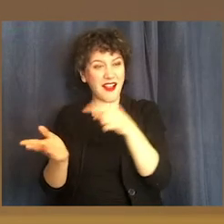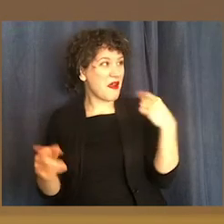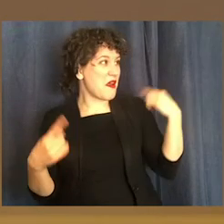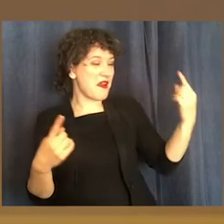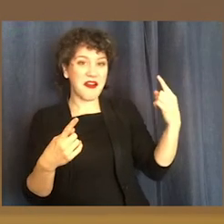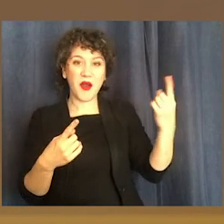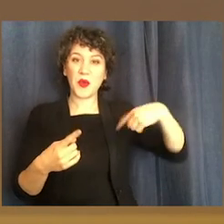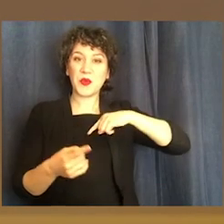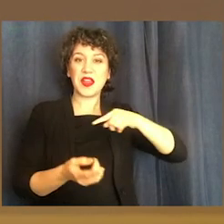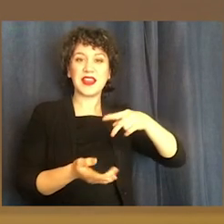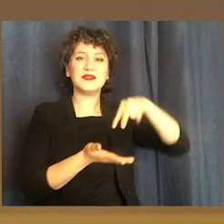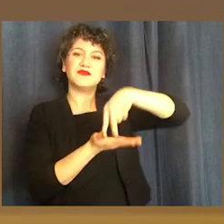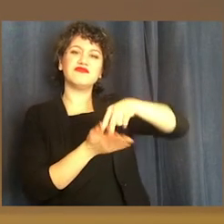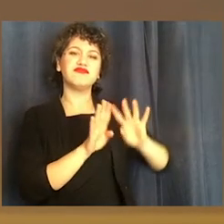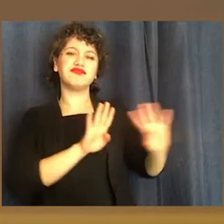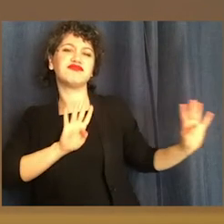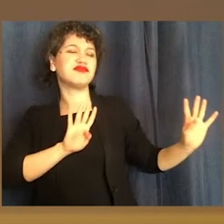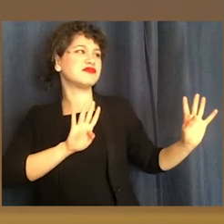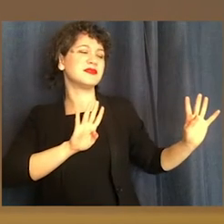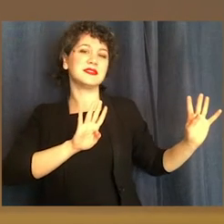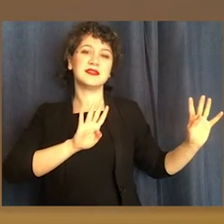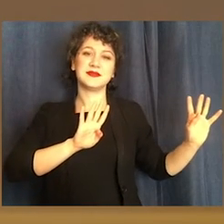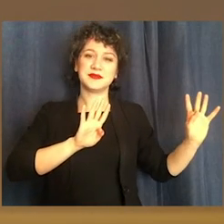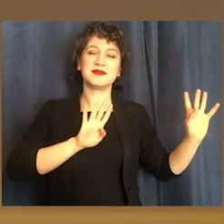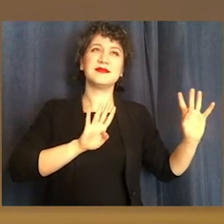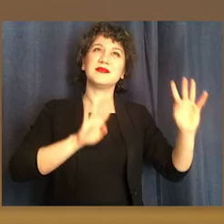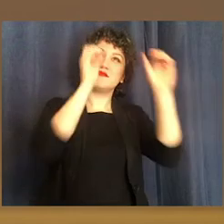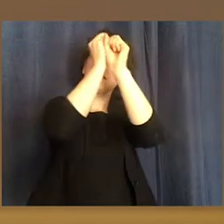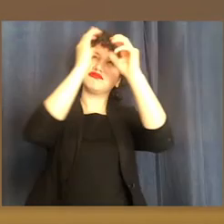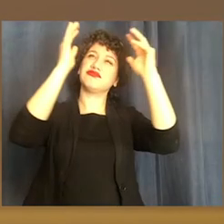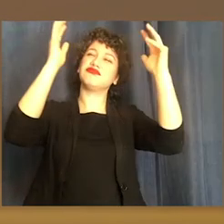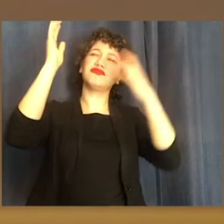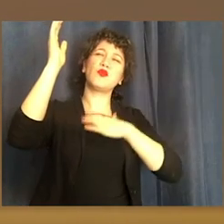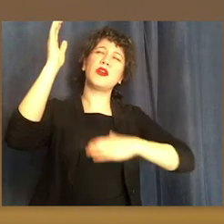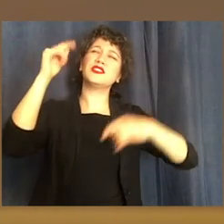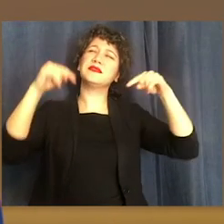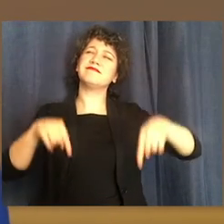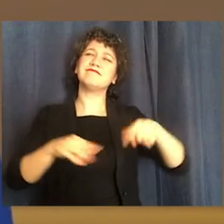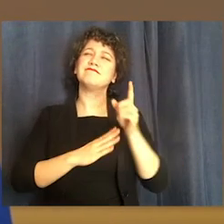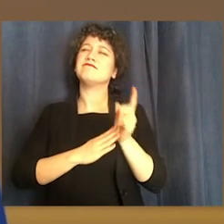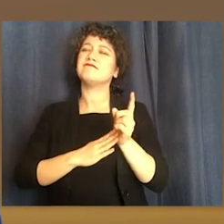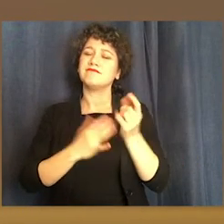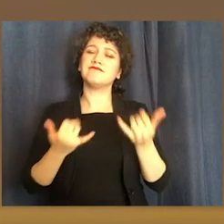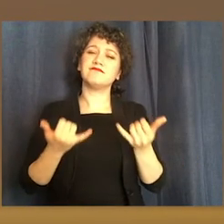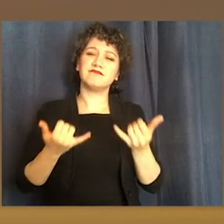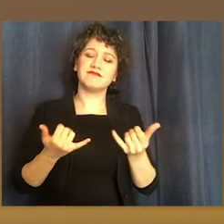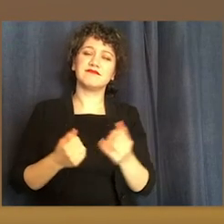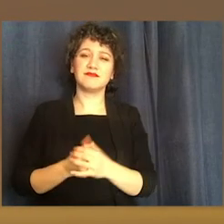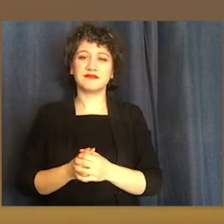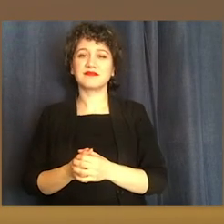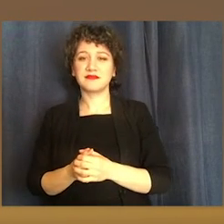now. We are the kings and the queens. You traded your baseball cap for